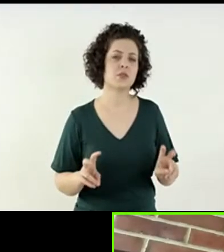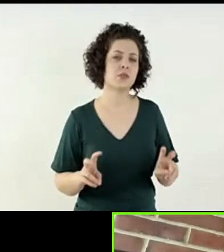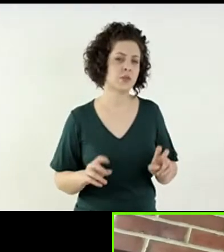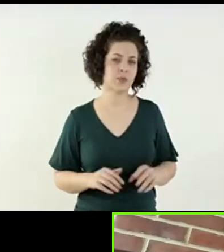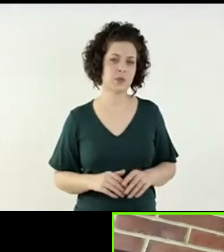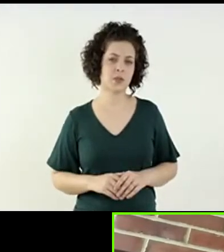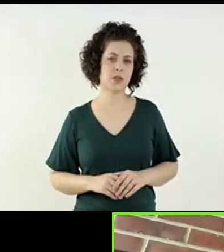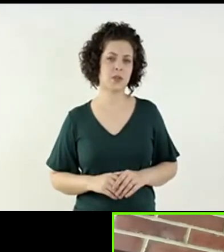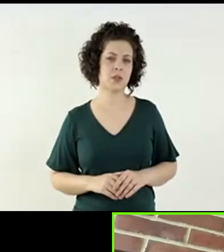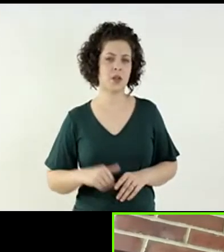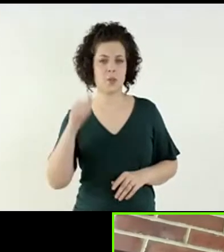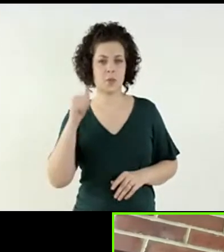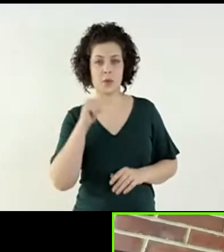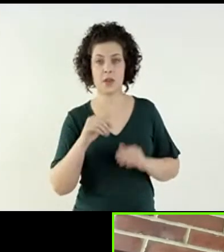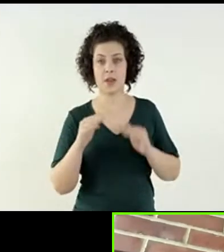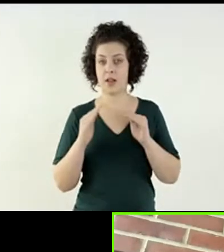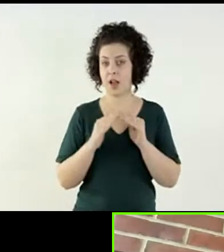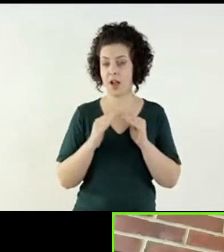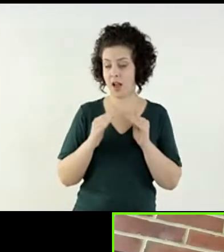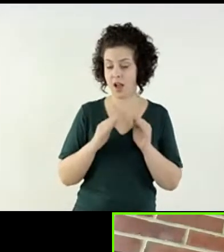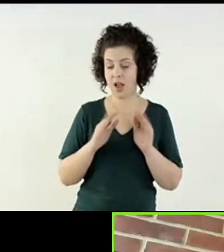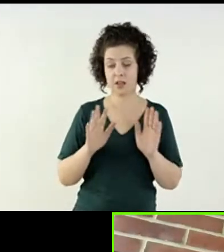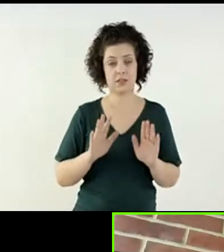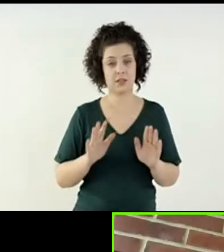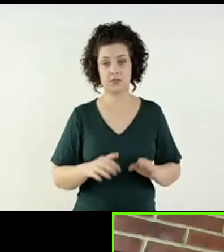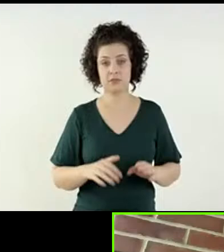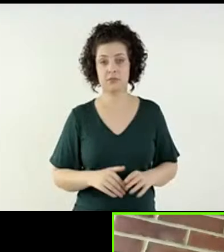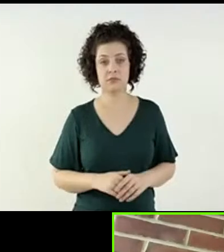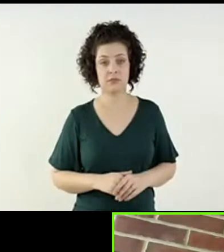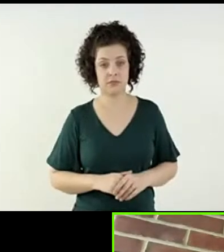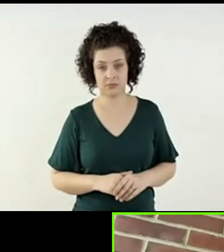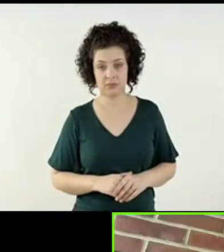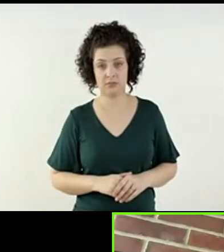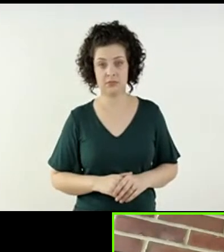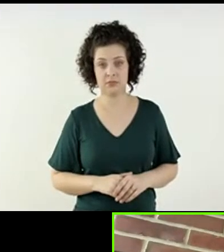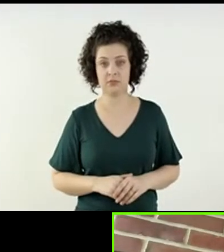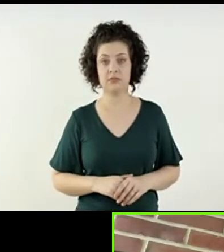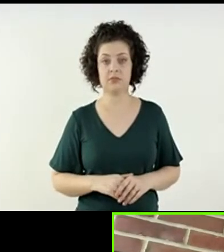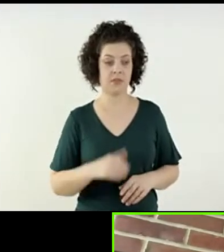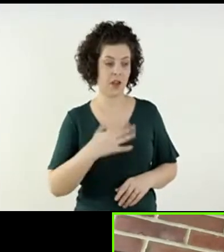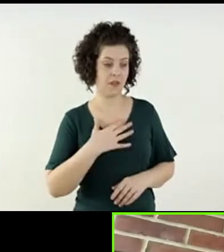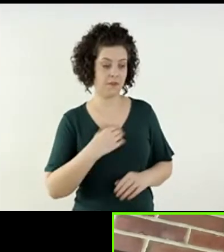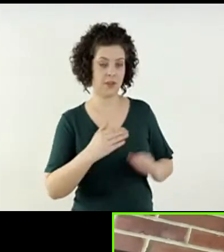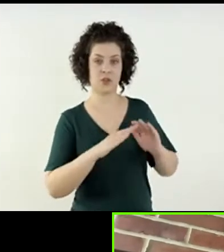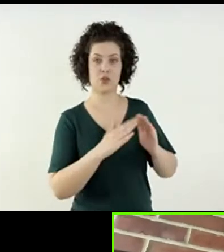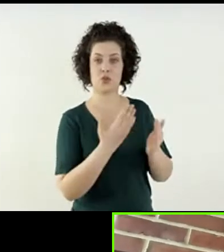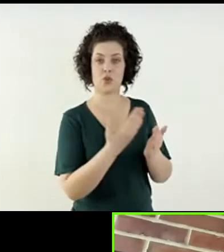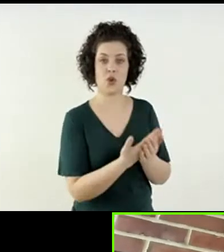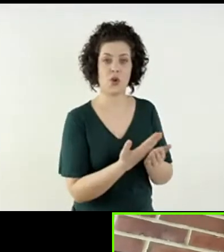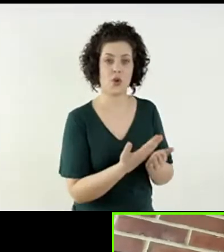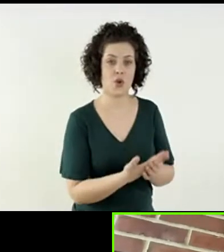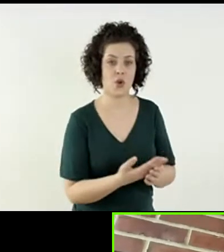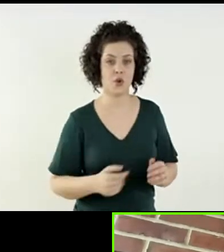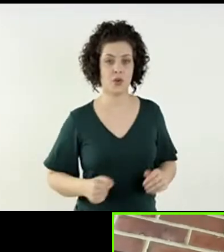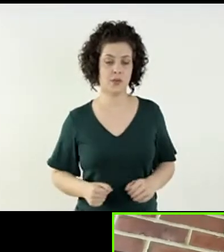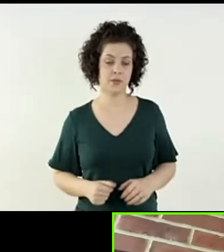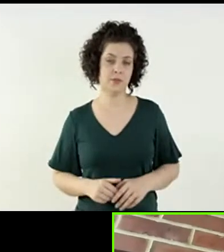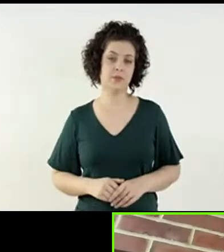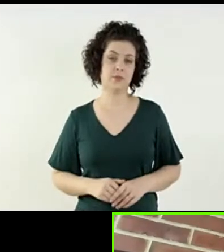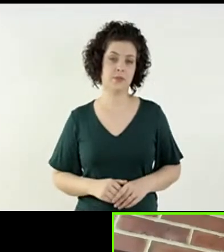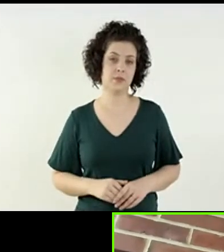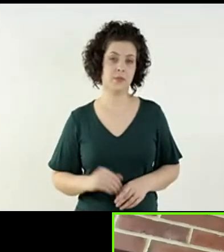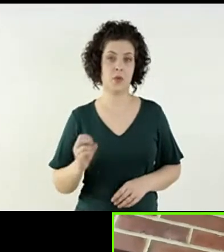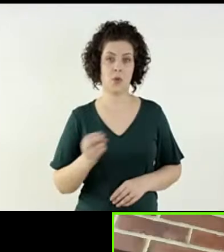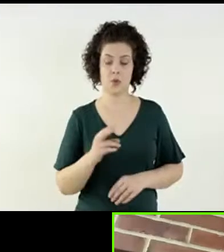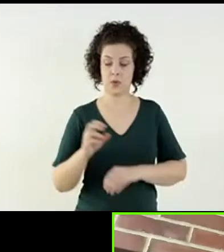getting 401ks, right, as with wages for housework or something. That feels so foreclosed. And so there's